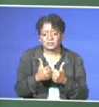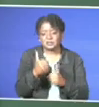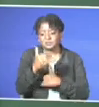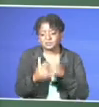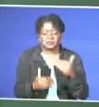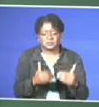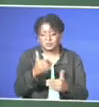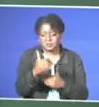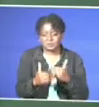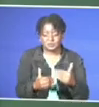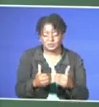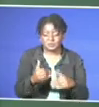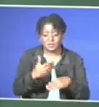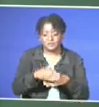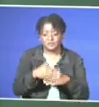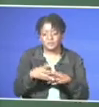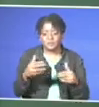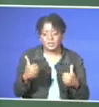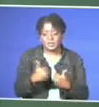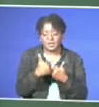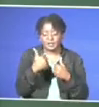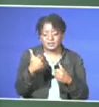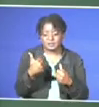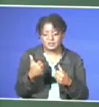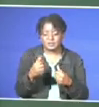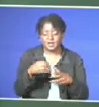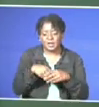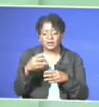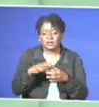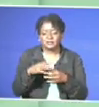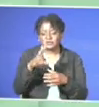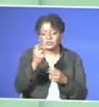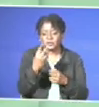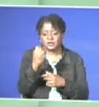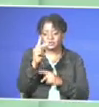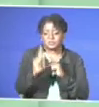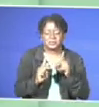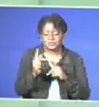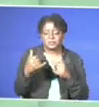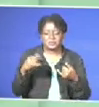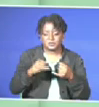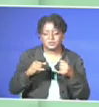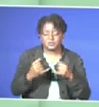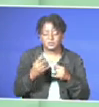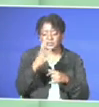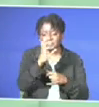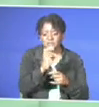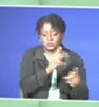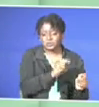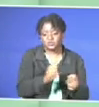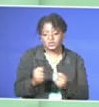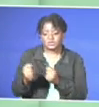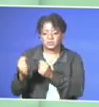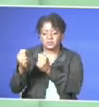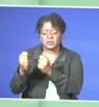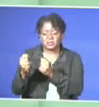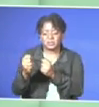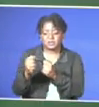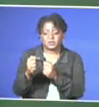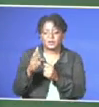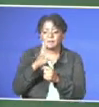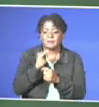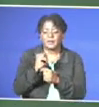yesterday. Hospital officials say out of the 12 persons injured, 6 were transported by air ambulance services to the accident and